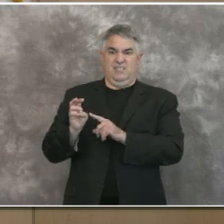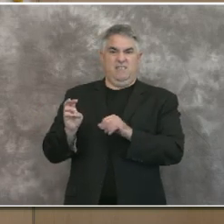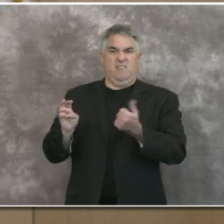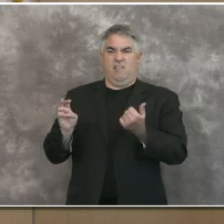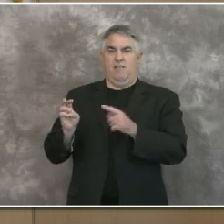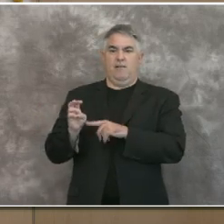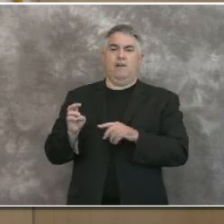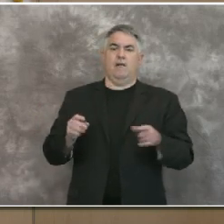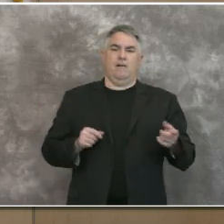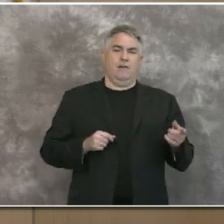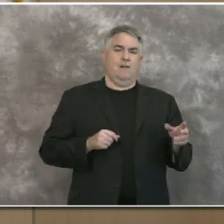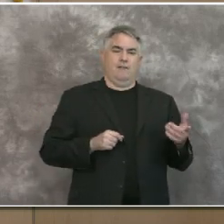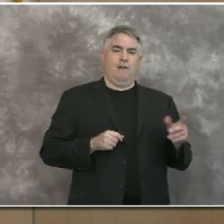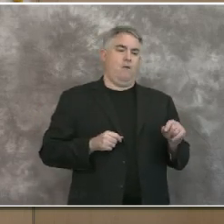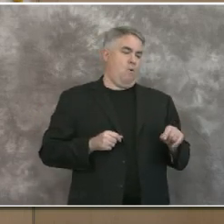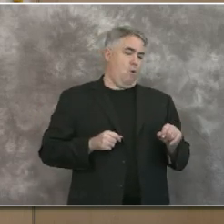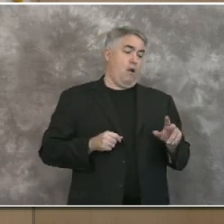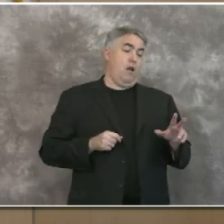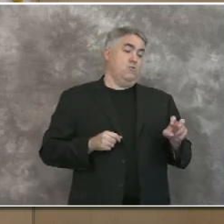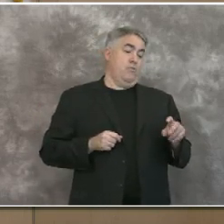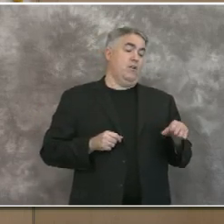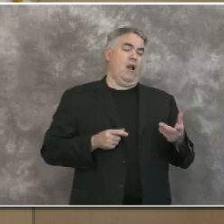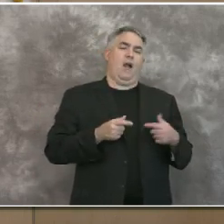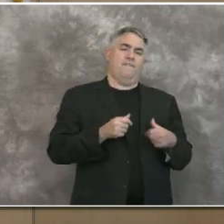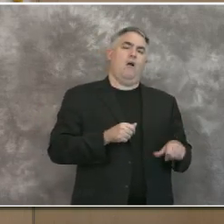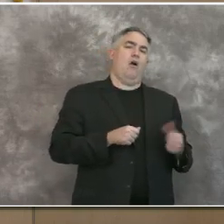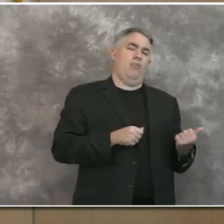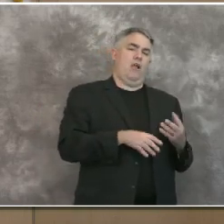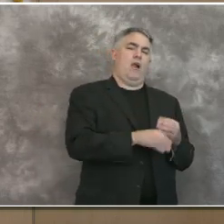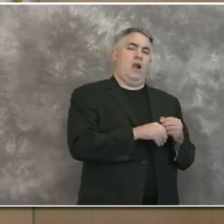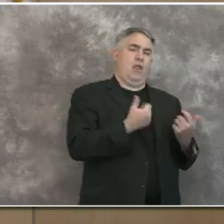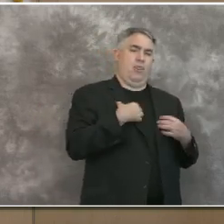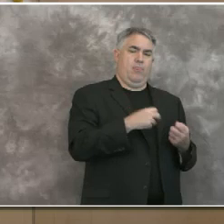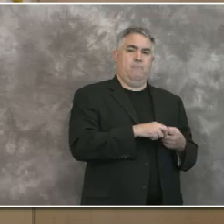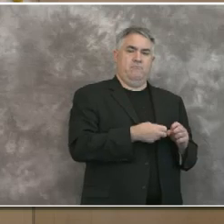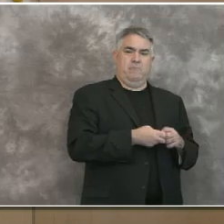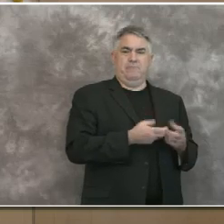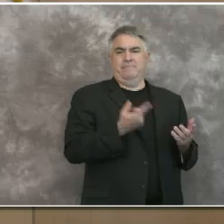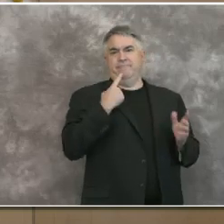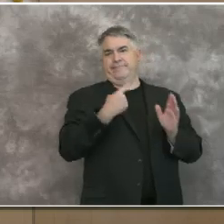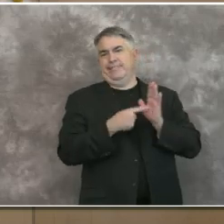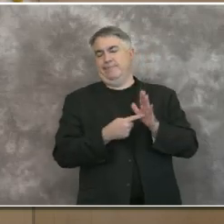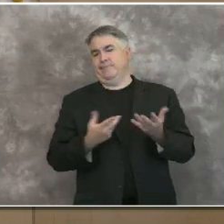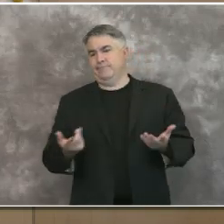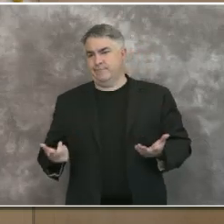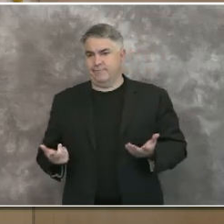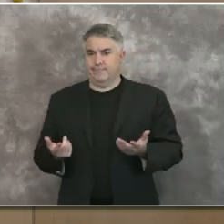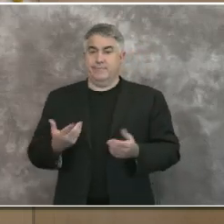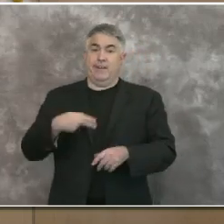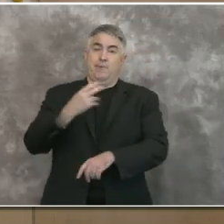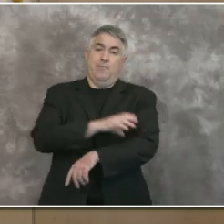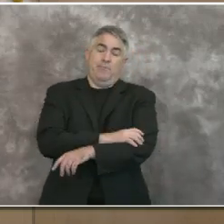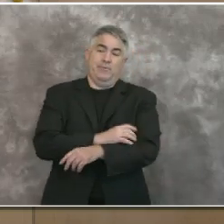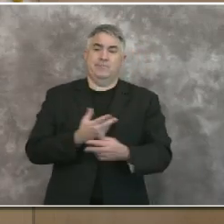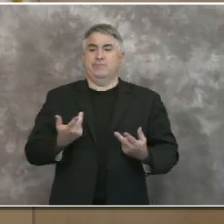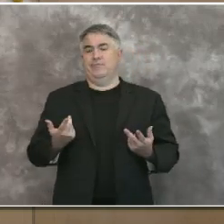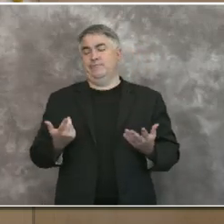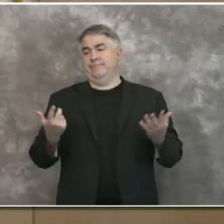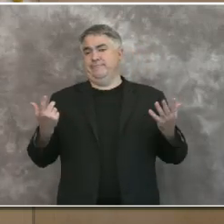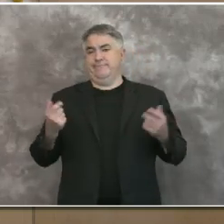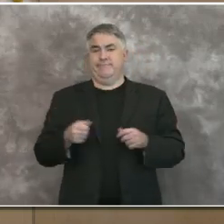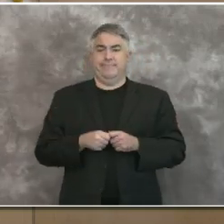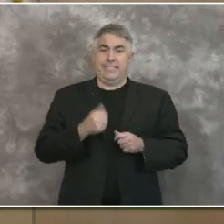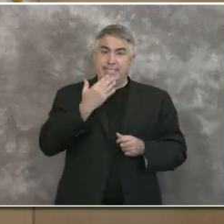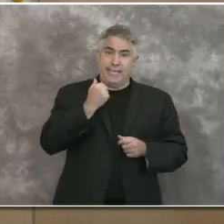conditions. And underlying medical conditions could be someone could have hypertension, someone could have just